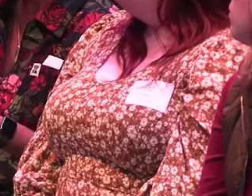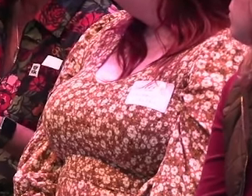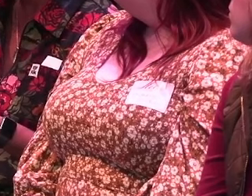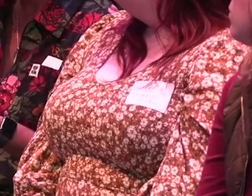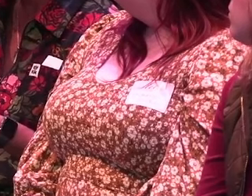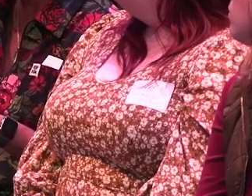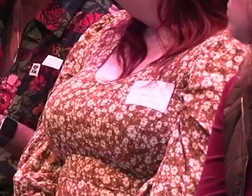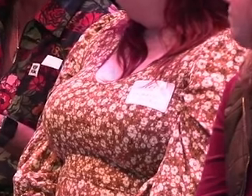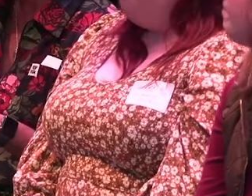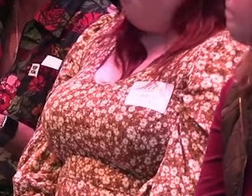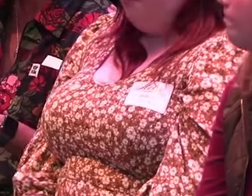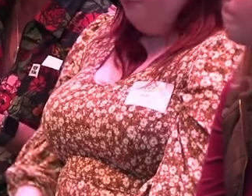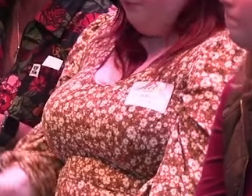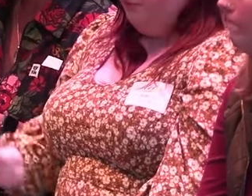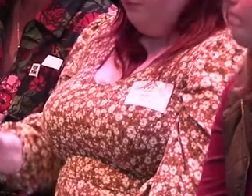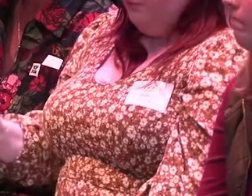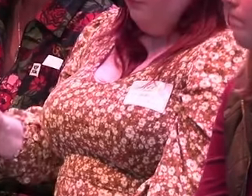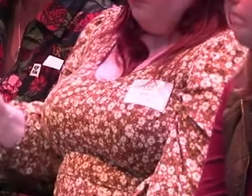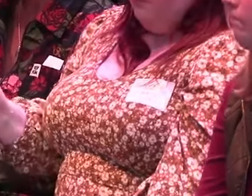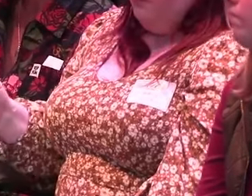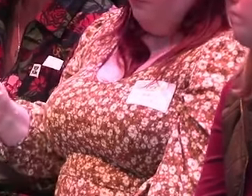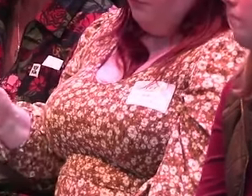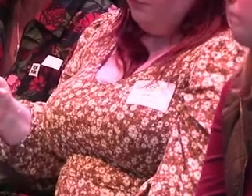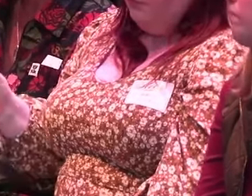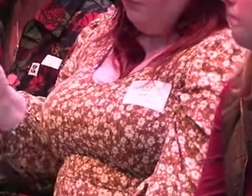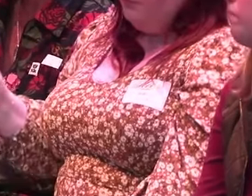doing what we're doing. Thank you.